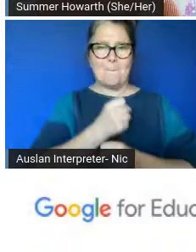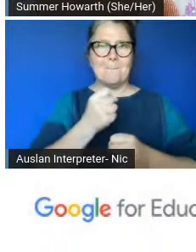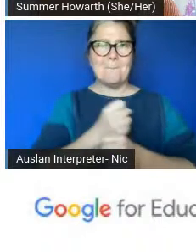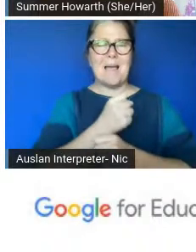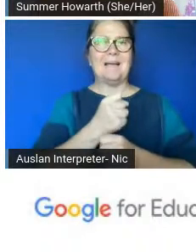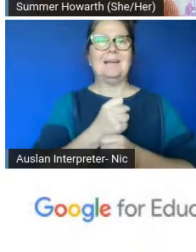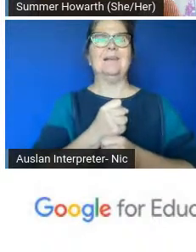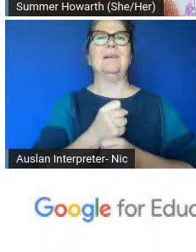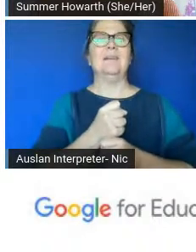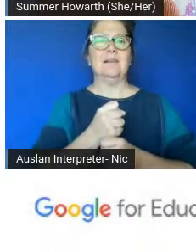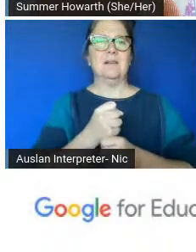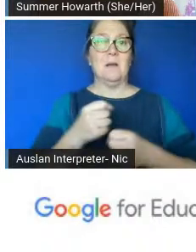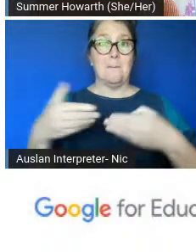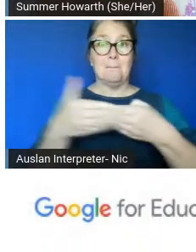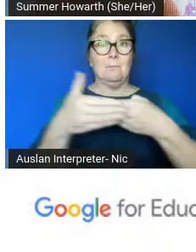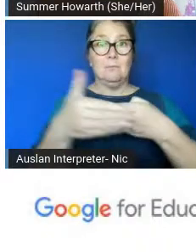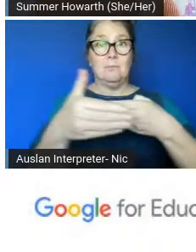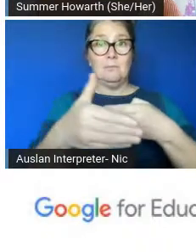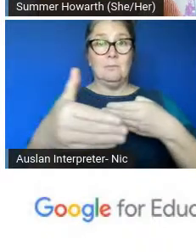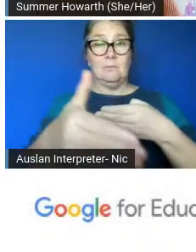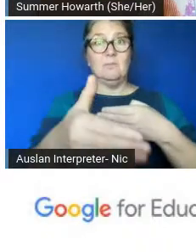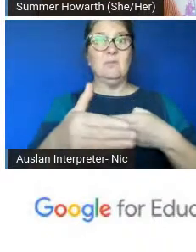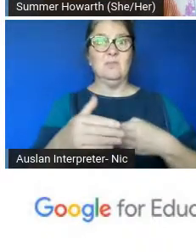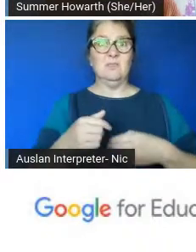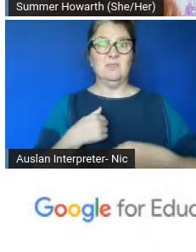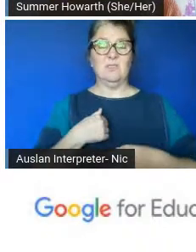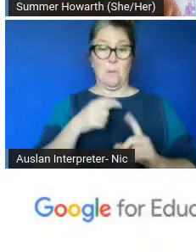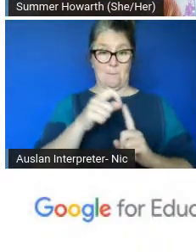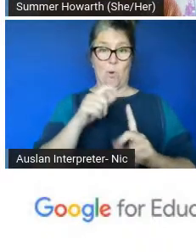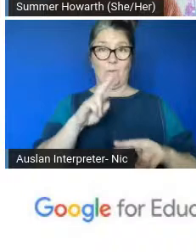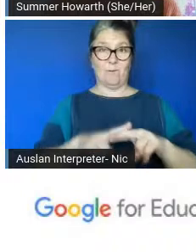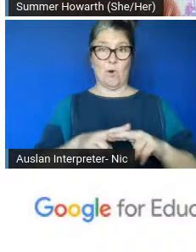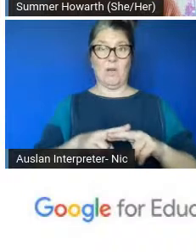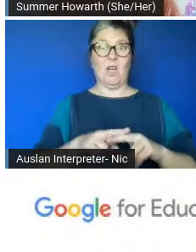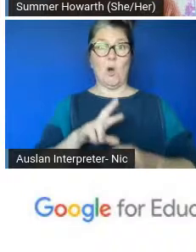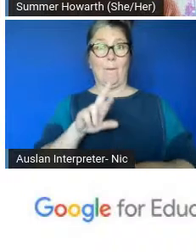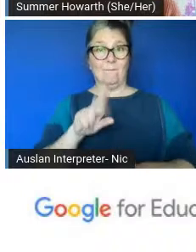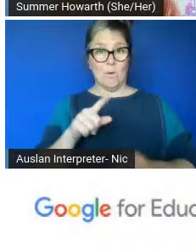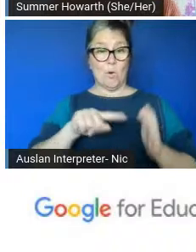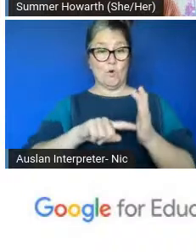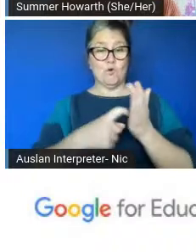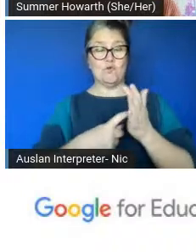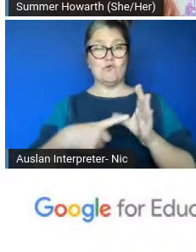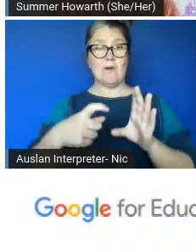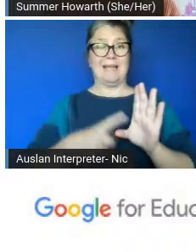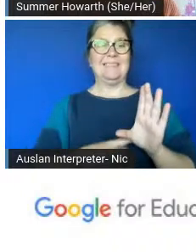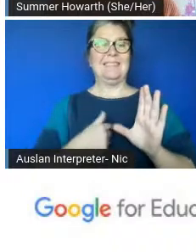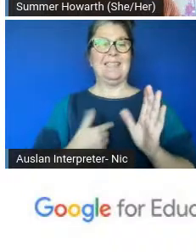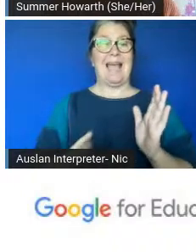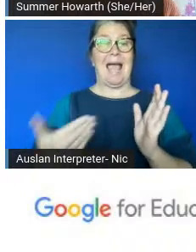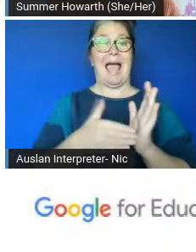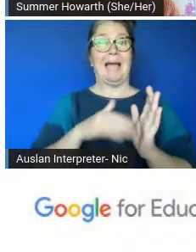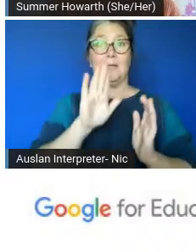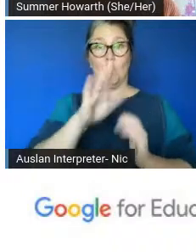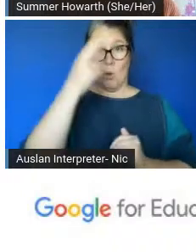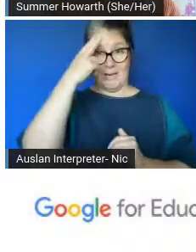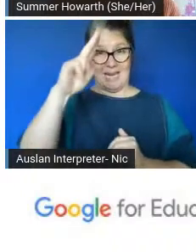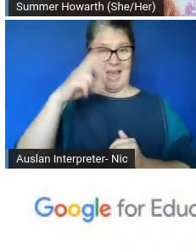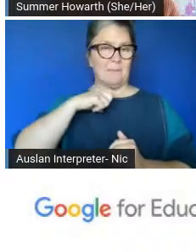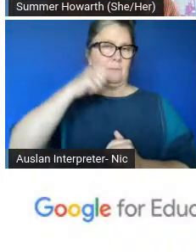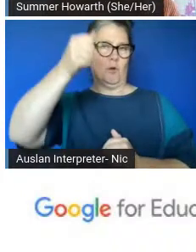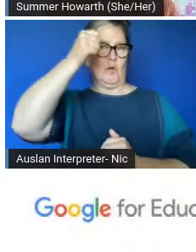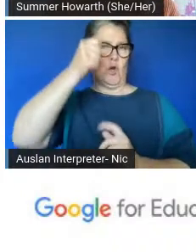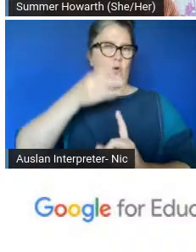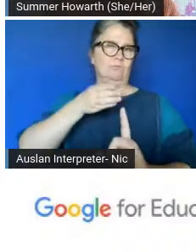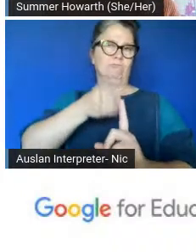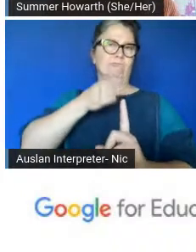the portfolio for Tracy. It's appended her name, so I know who it is. And rather than me having to